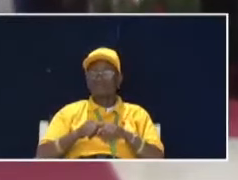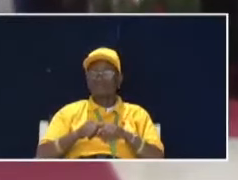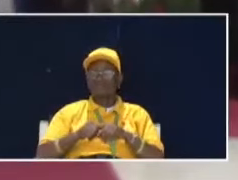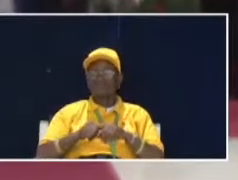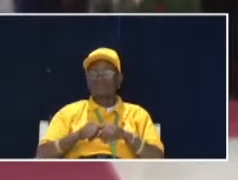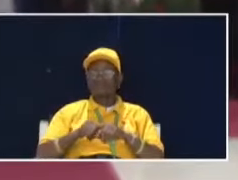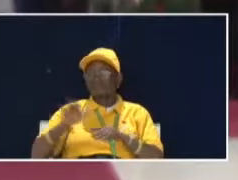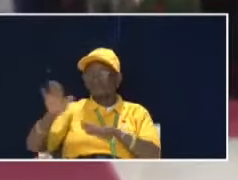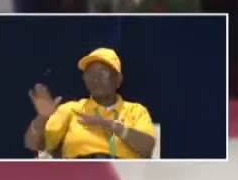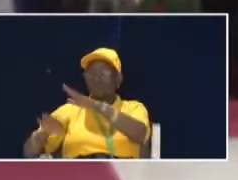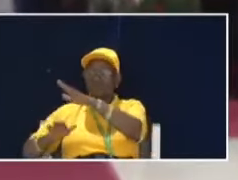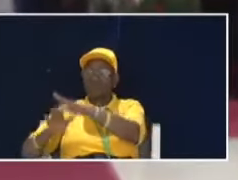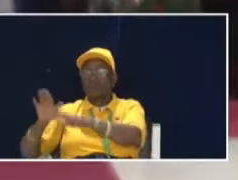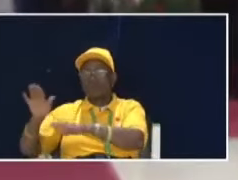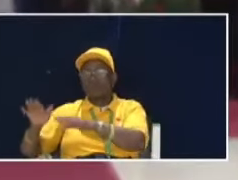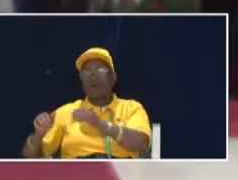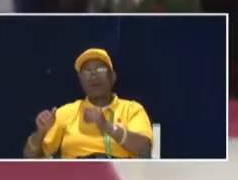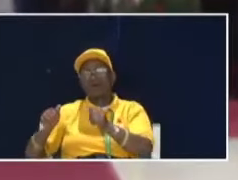walk with God